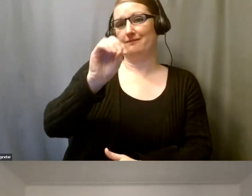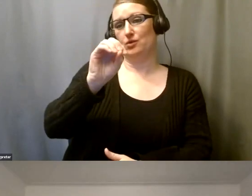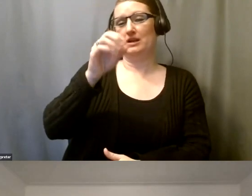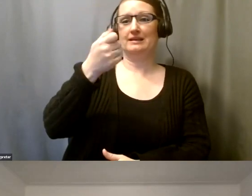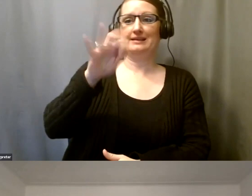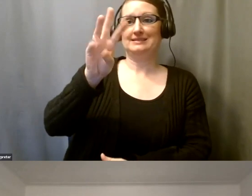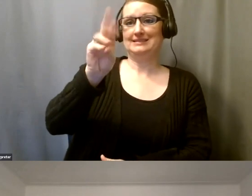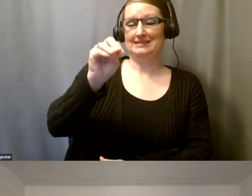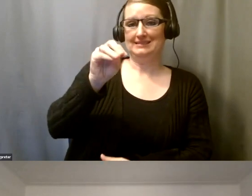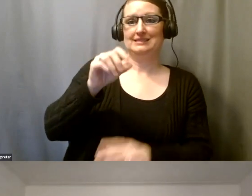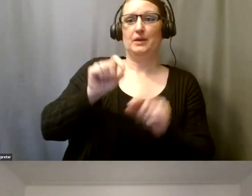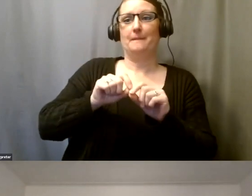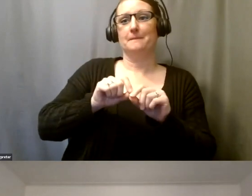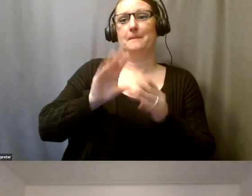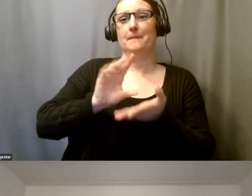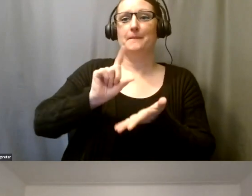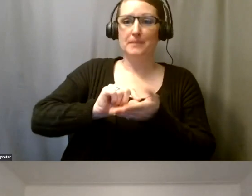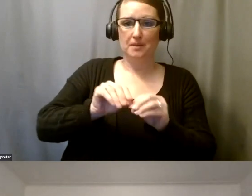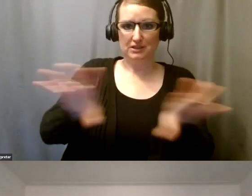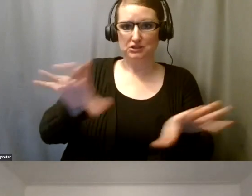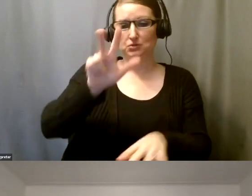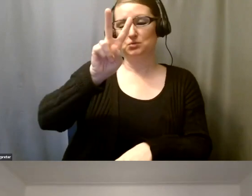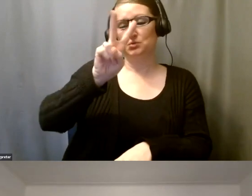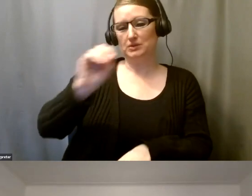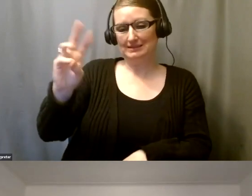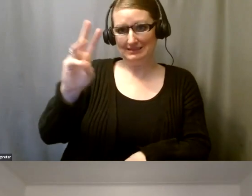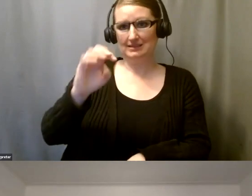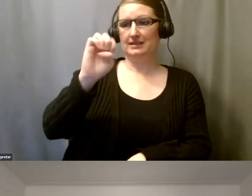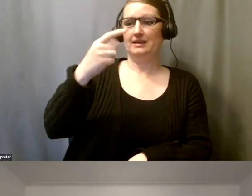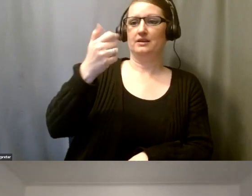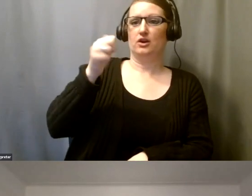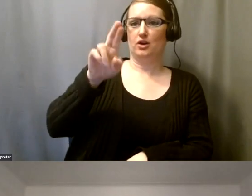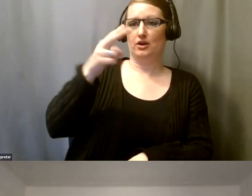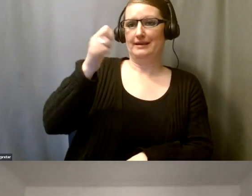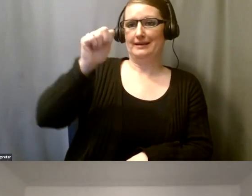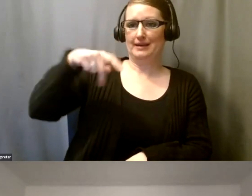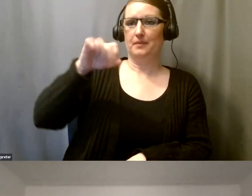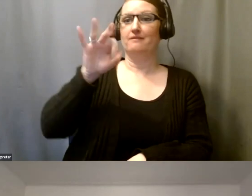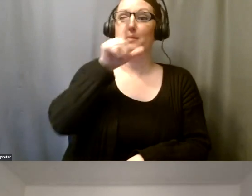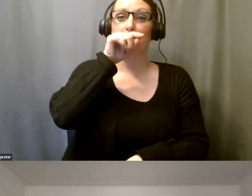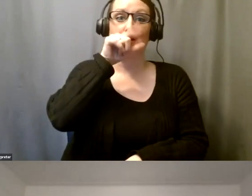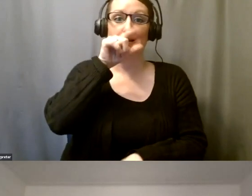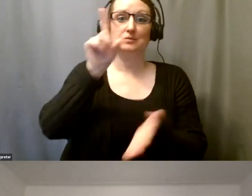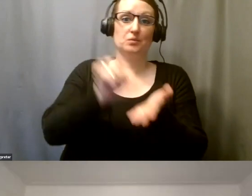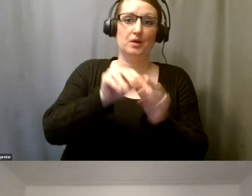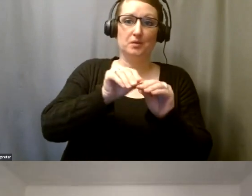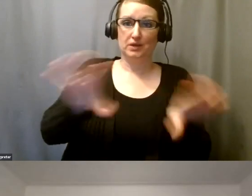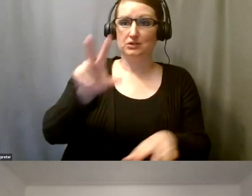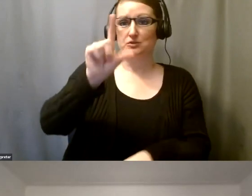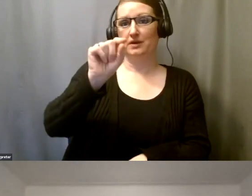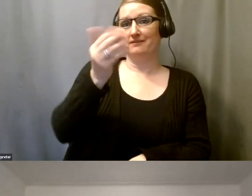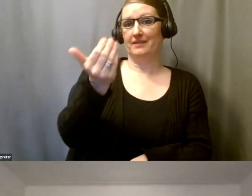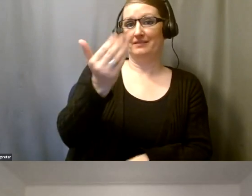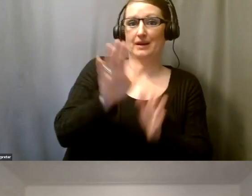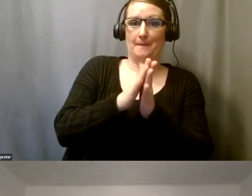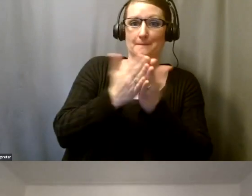1940-1960, published in 2006, and Edgar Heap of Birds, published in 2015, both